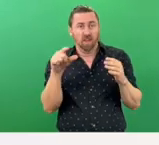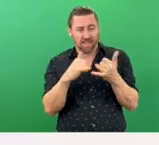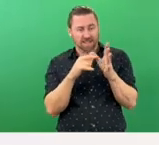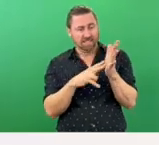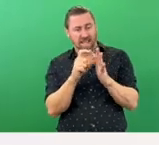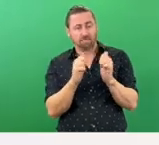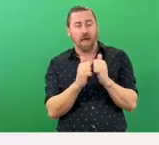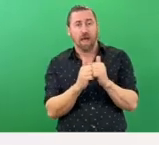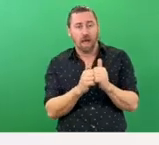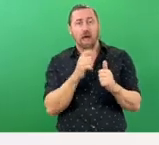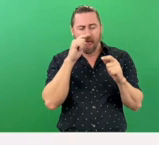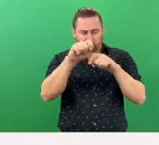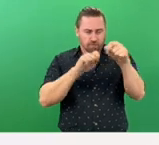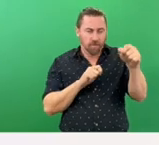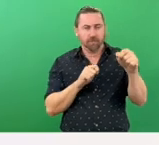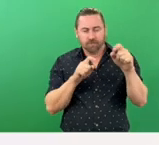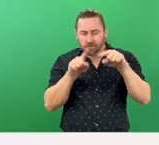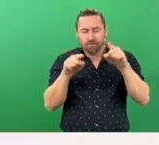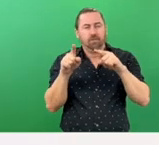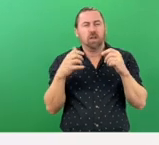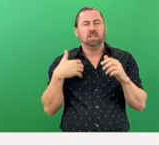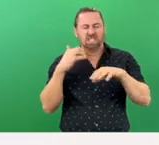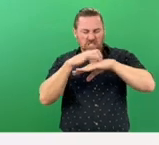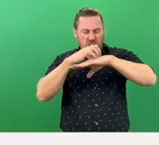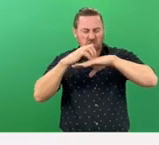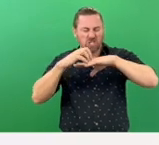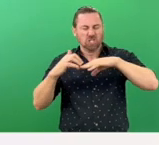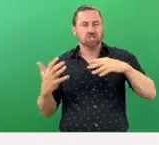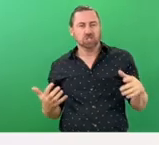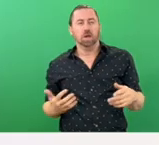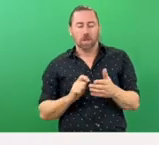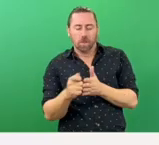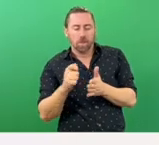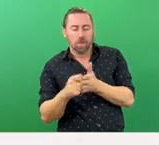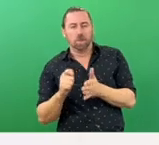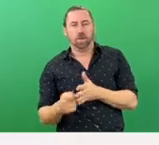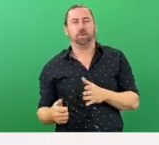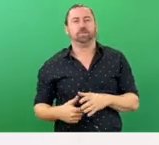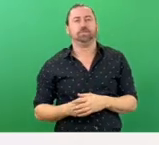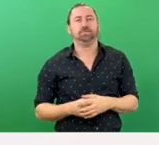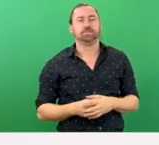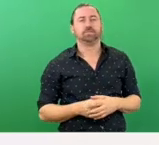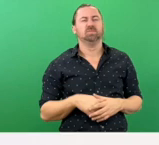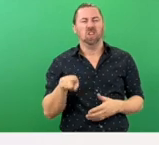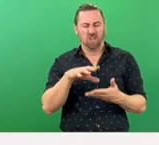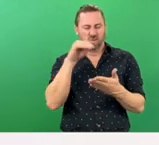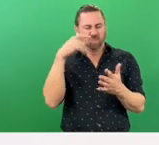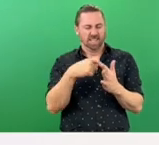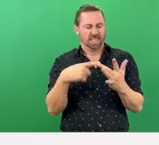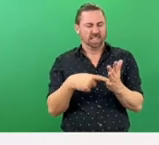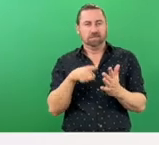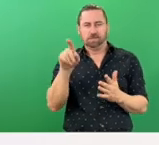where you can tear off the different pieces of sandpaper. There is no reason to ever buy one of these. This came with one of our student